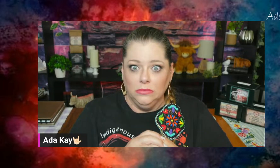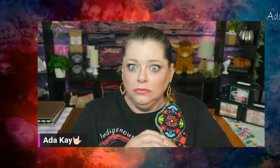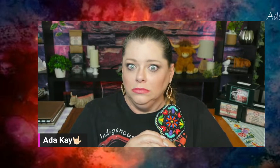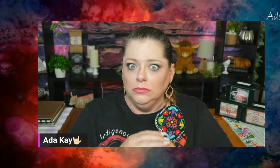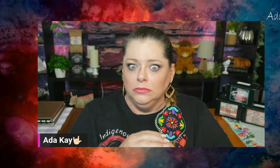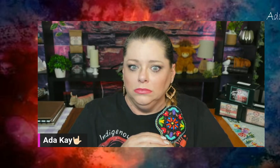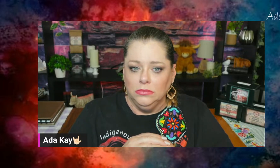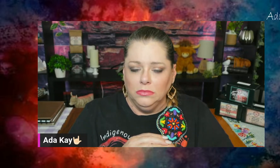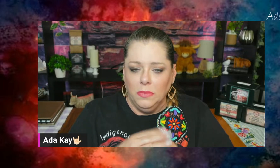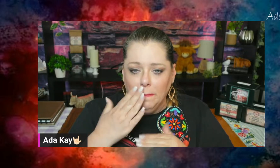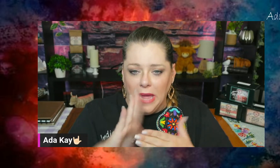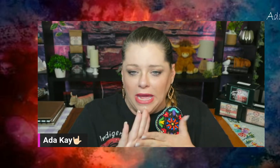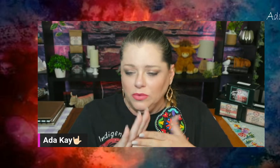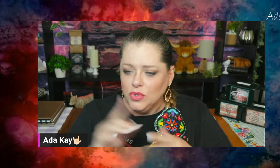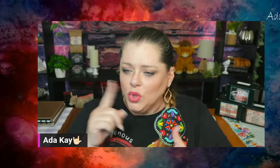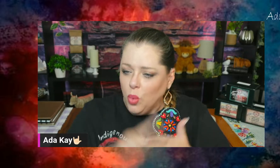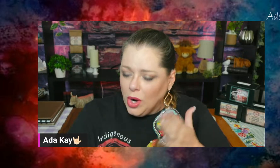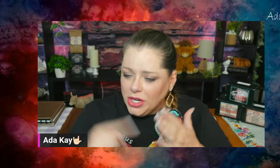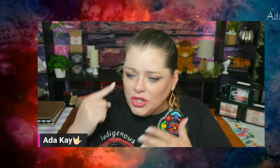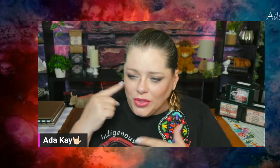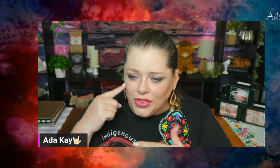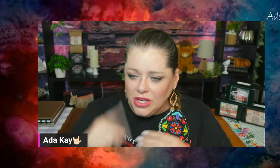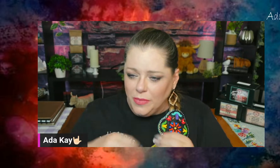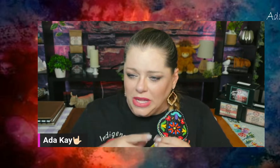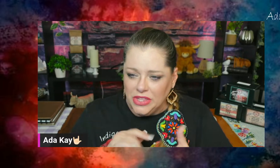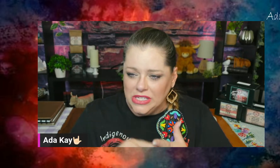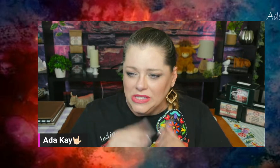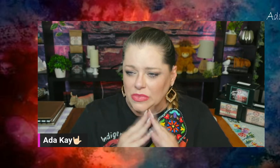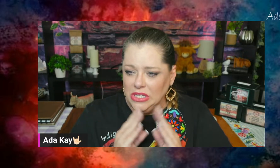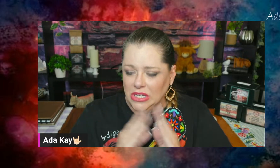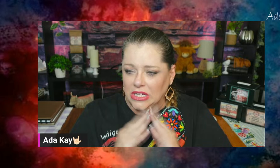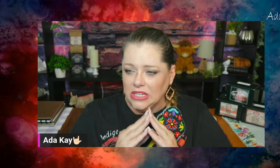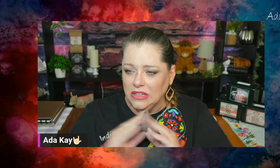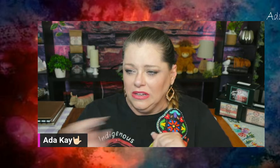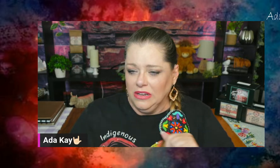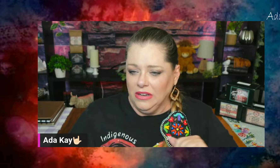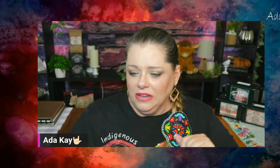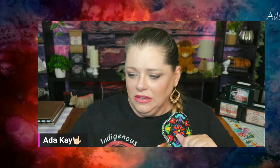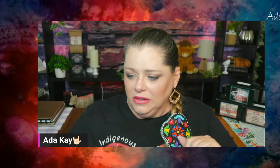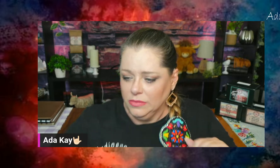was bad. So, what did y'all think about this meeting?